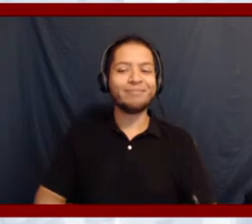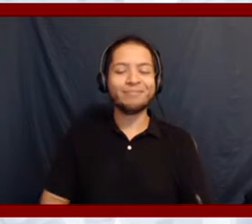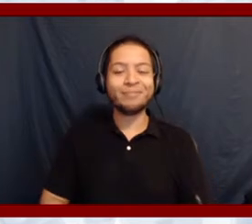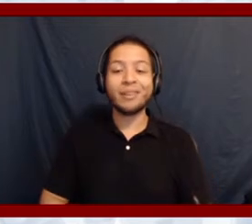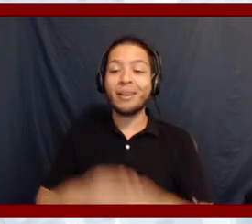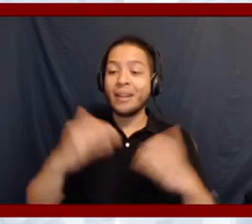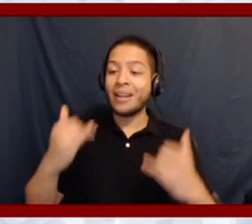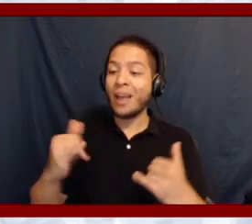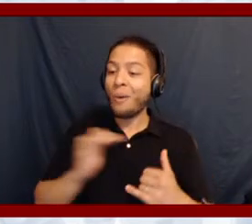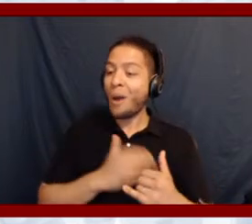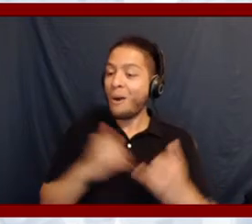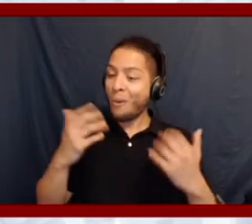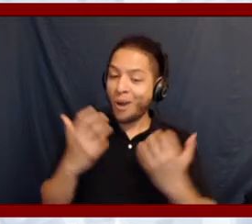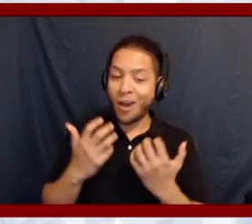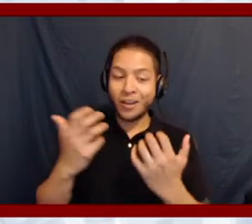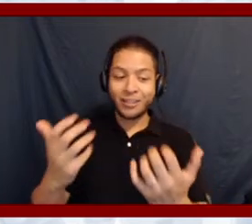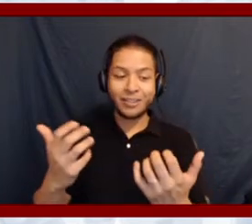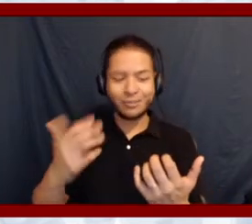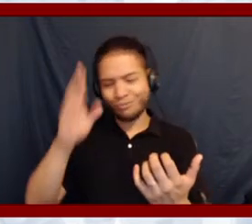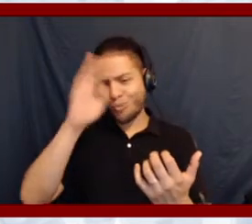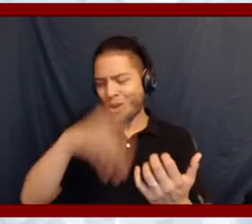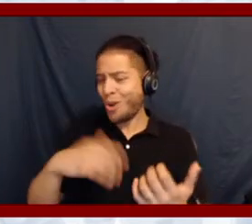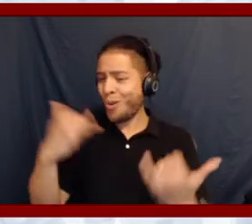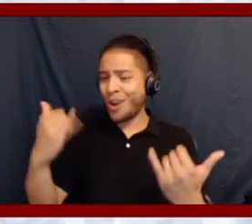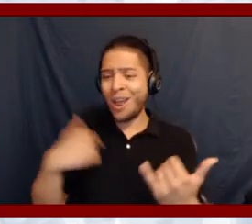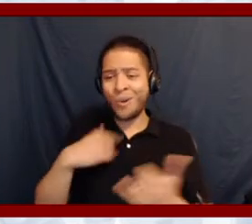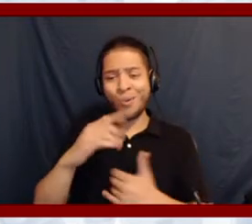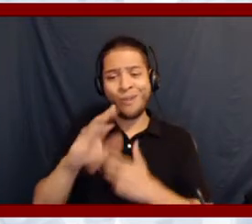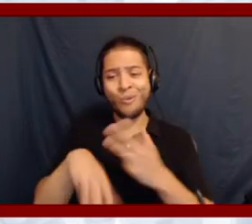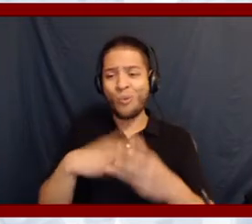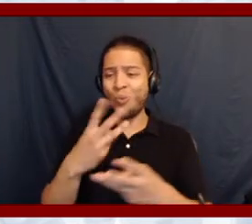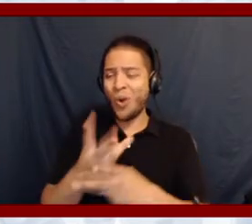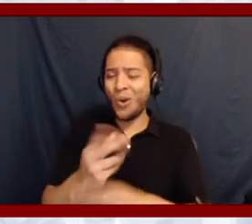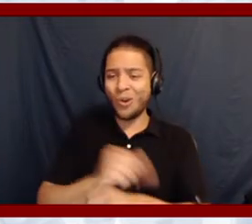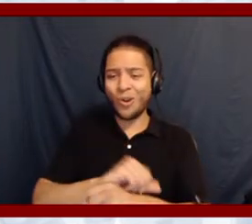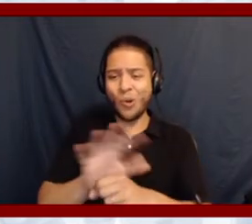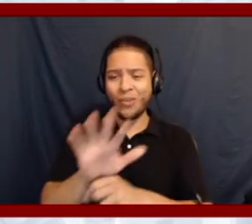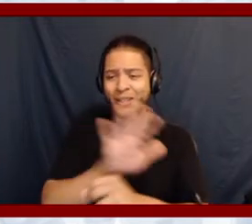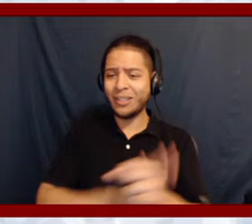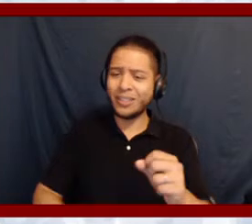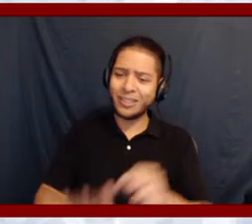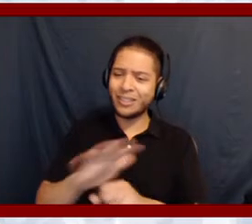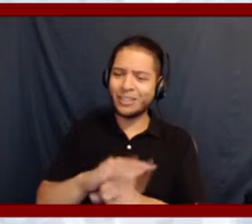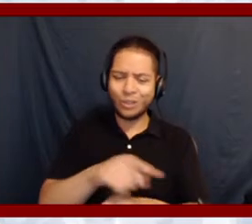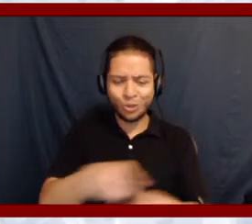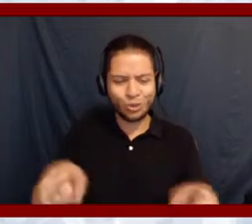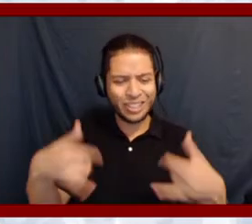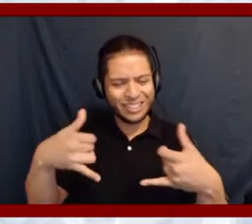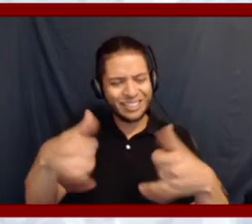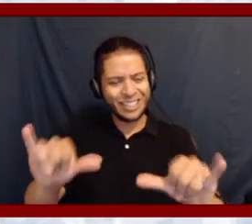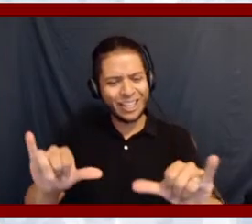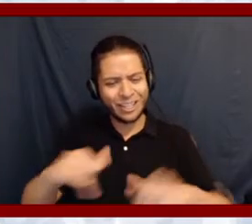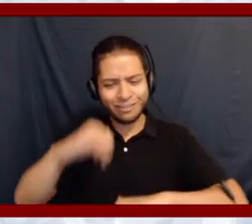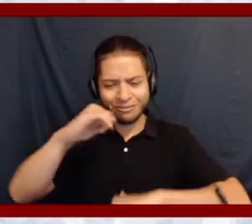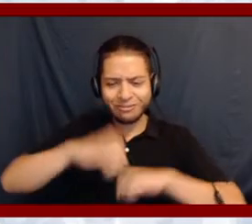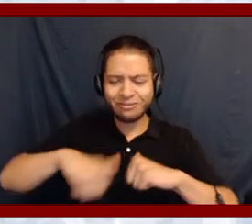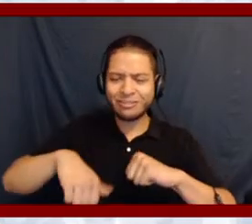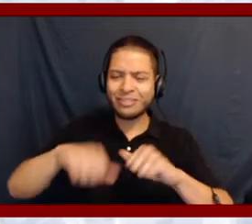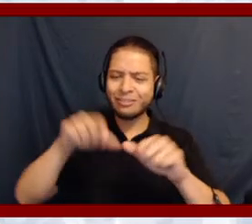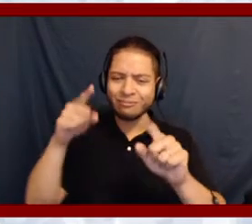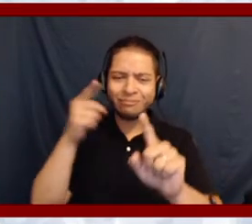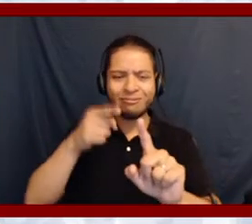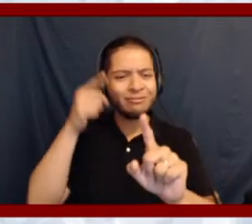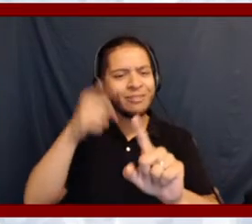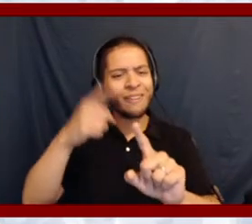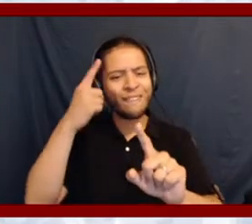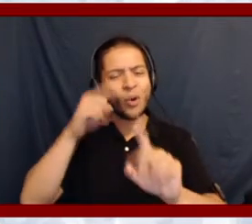the challenges of the global pandemic, you are continuing to strive for excellence, and we all say thank you. Thank